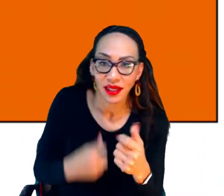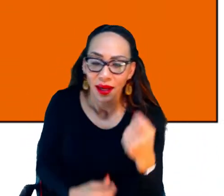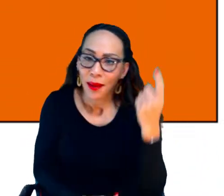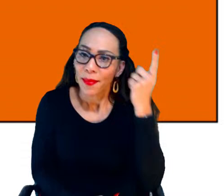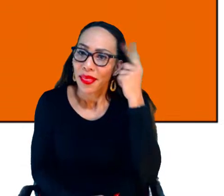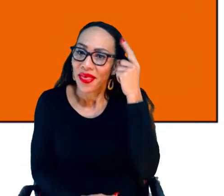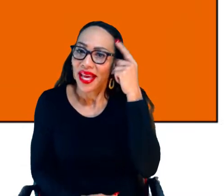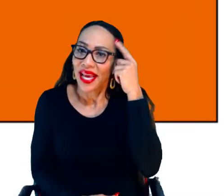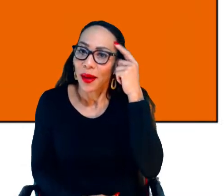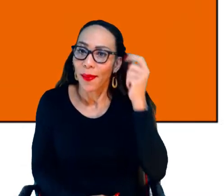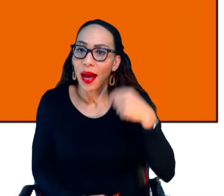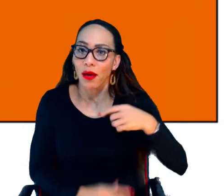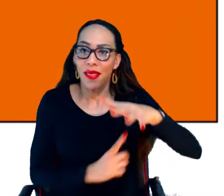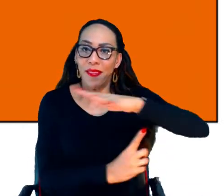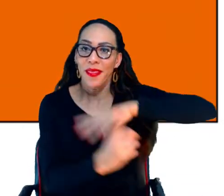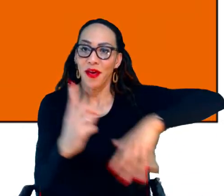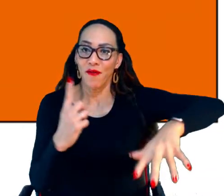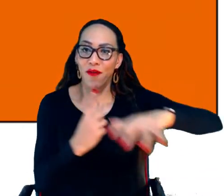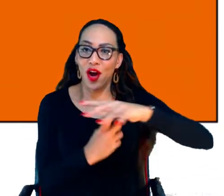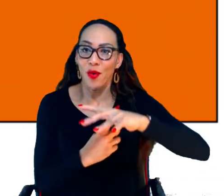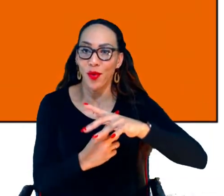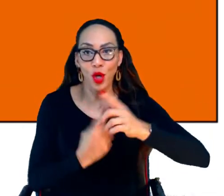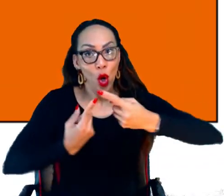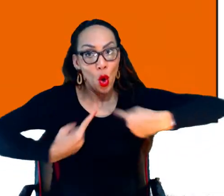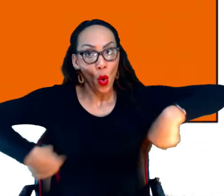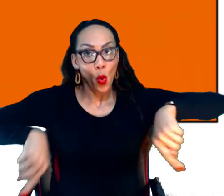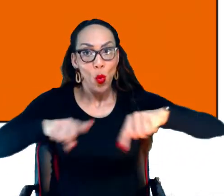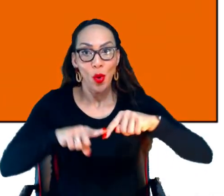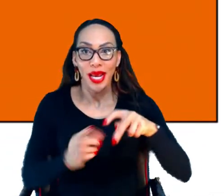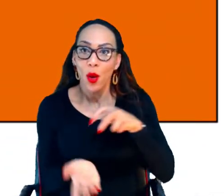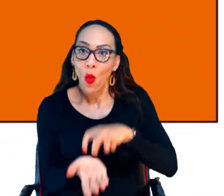both we inhabit both those environments.